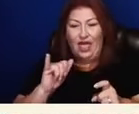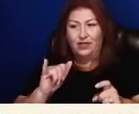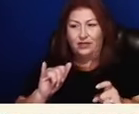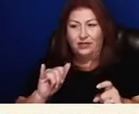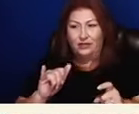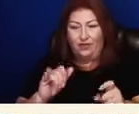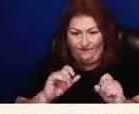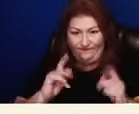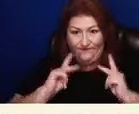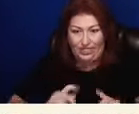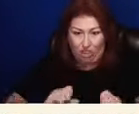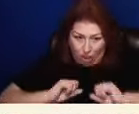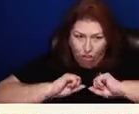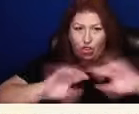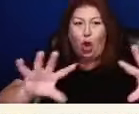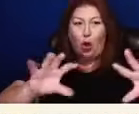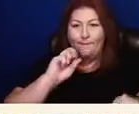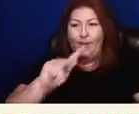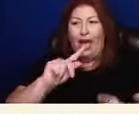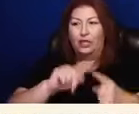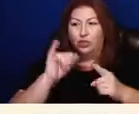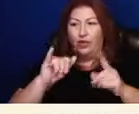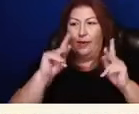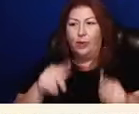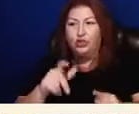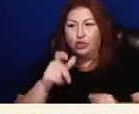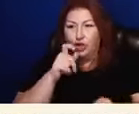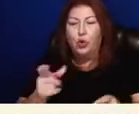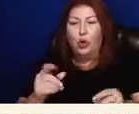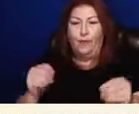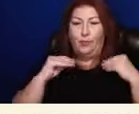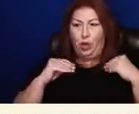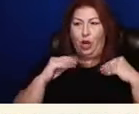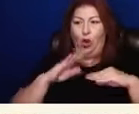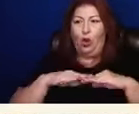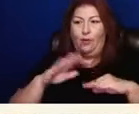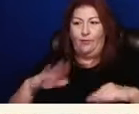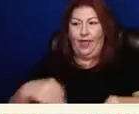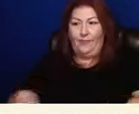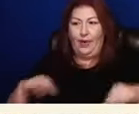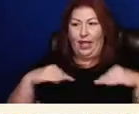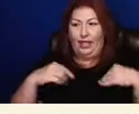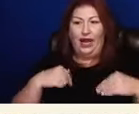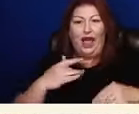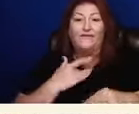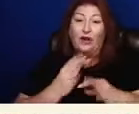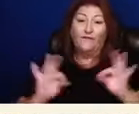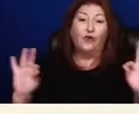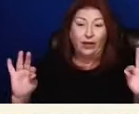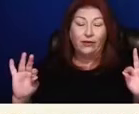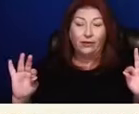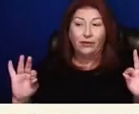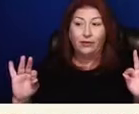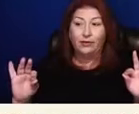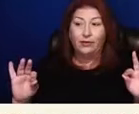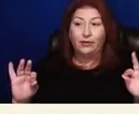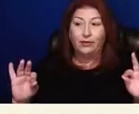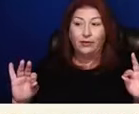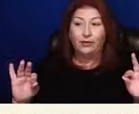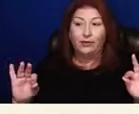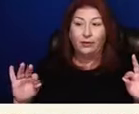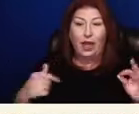throw it back to the person that had put it on me, I felt free. I was able to separate that out from who